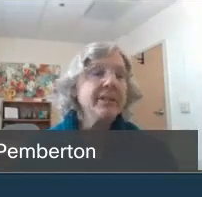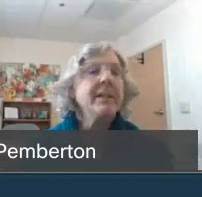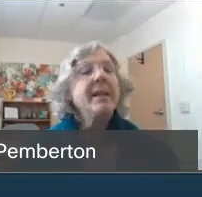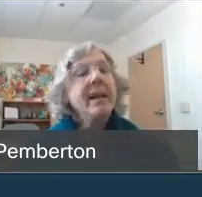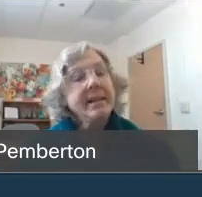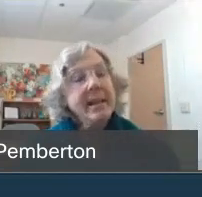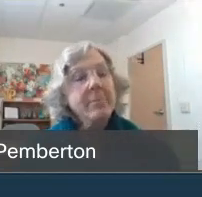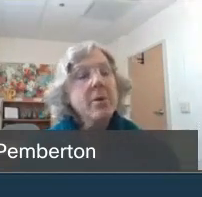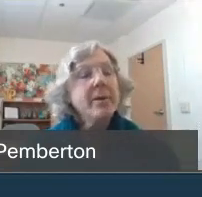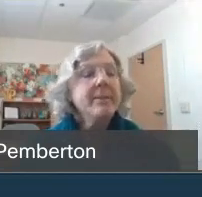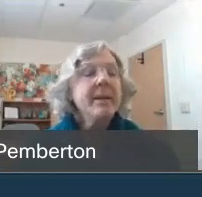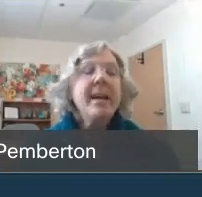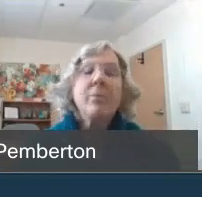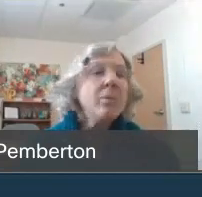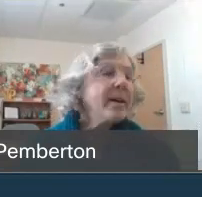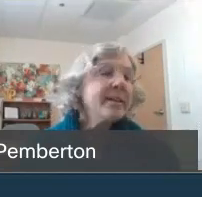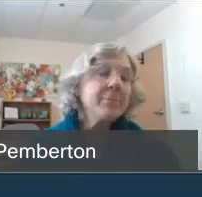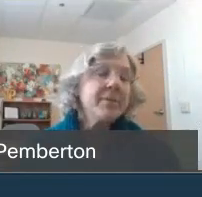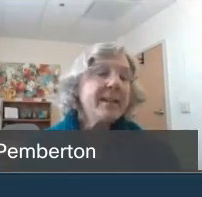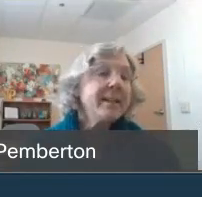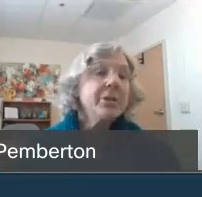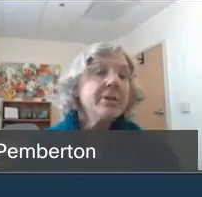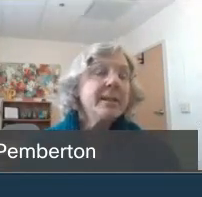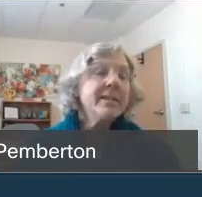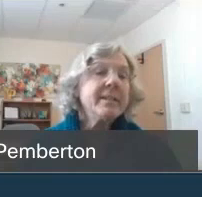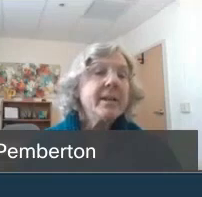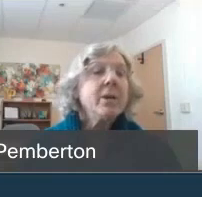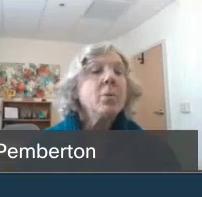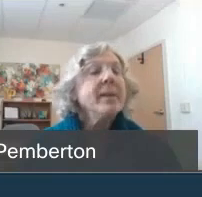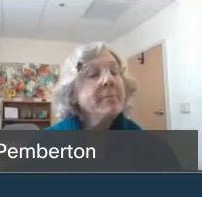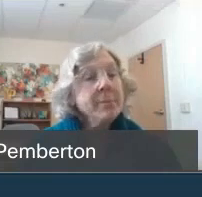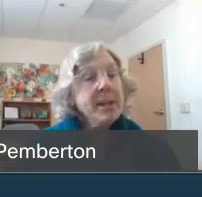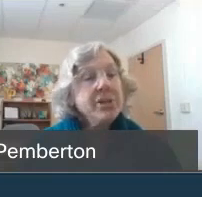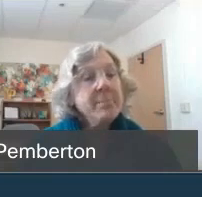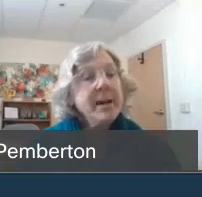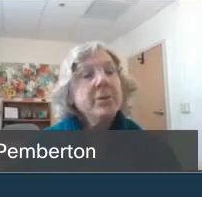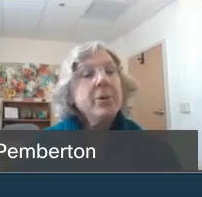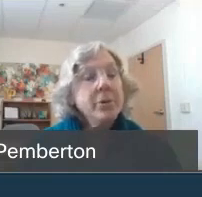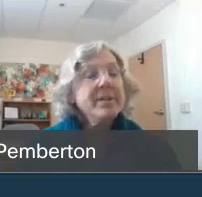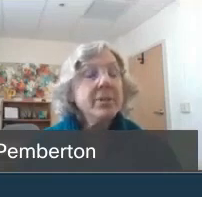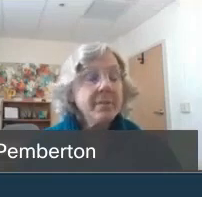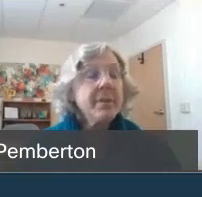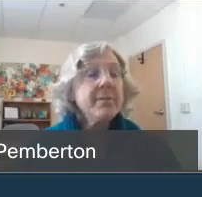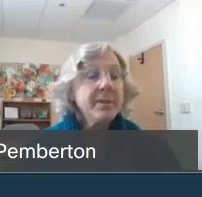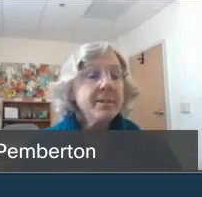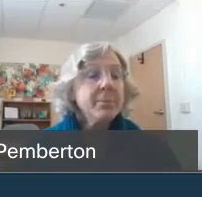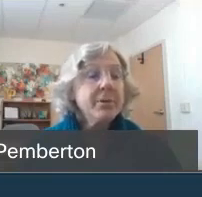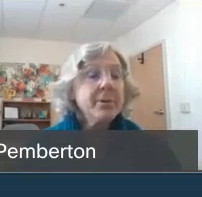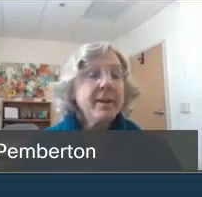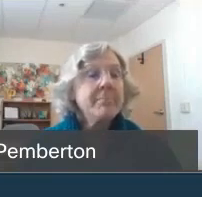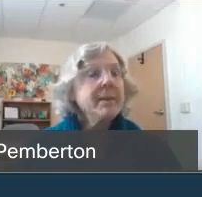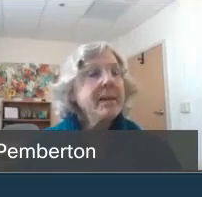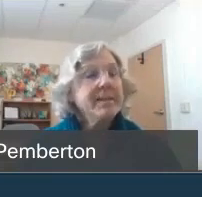our decision, and keep going. And we wanted to provide the attorneys with information about who is a good fit